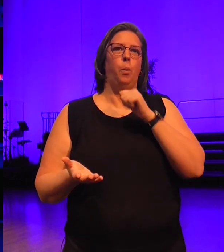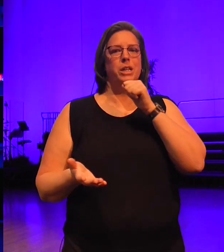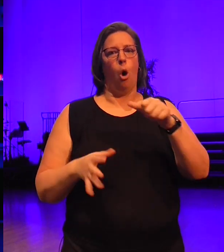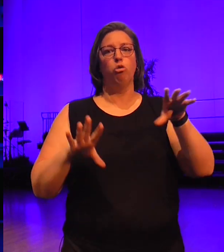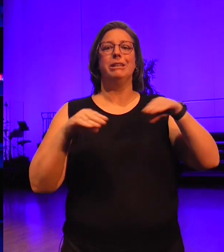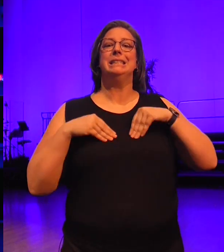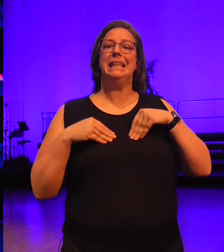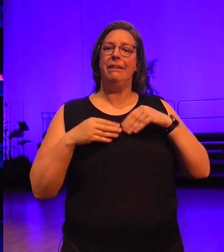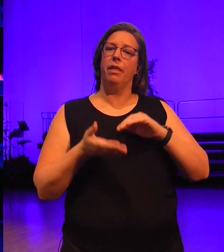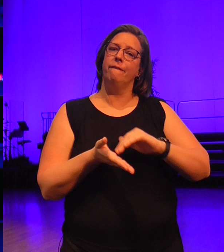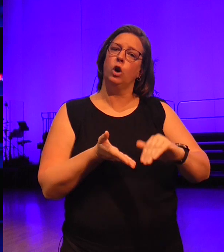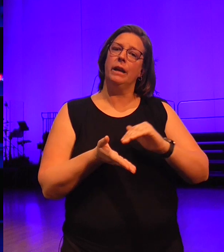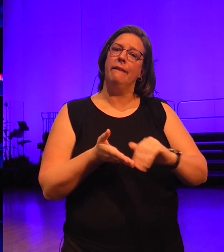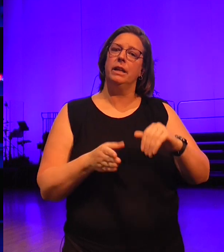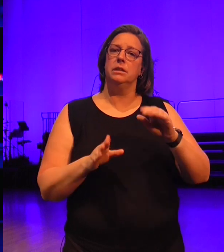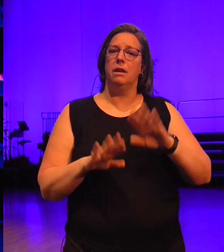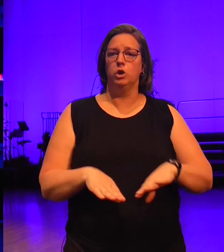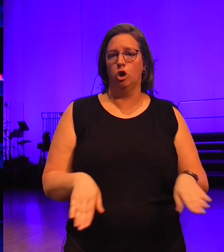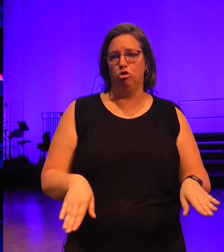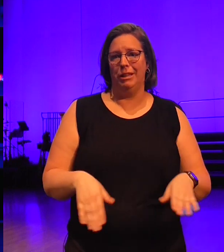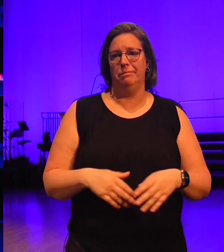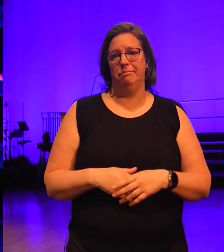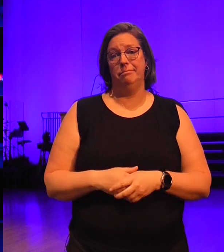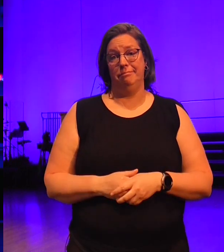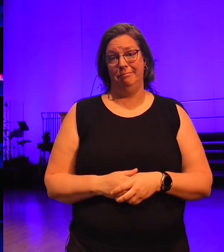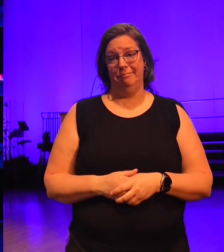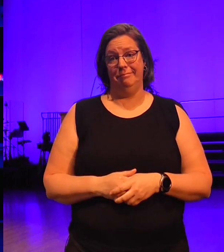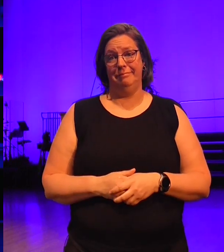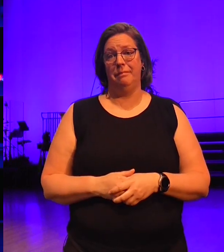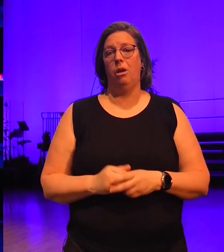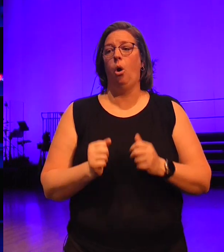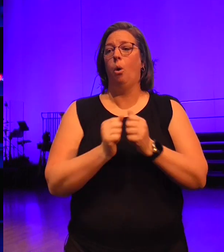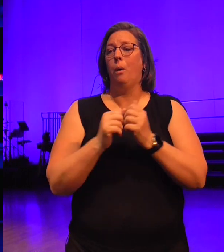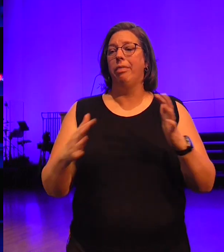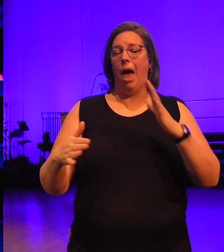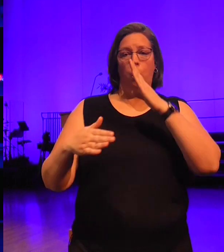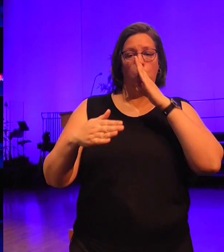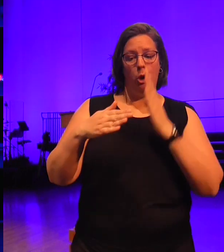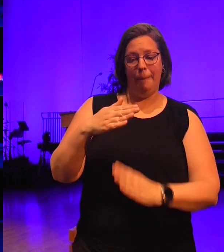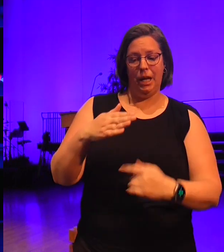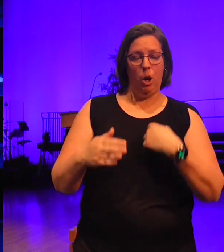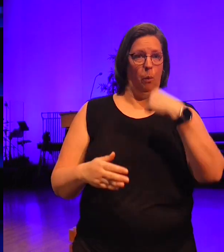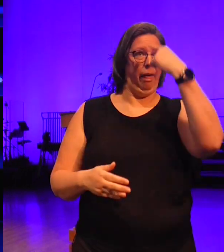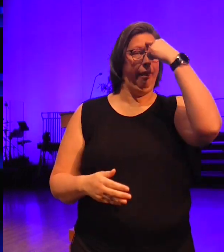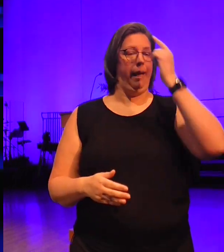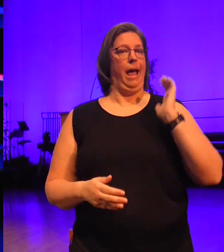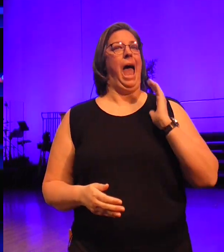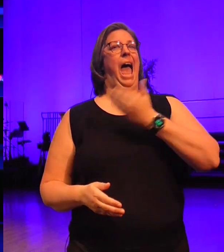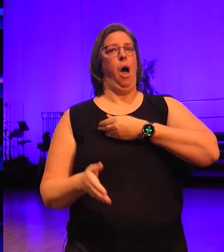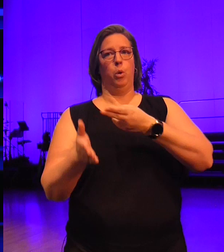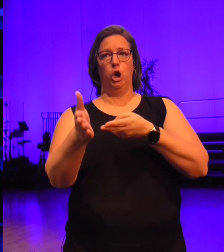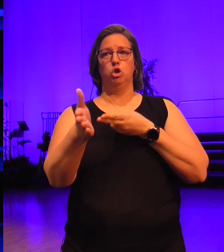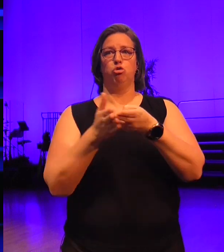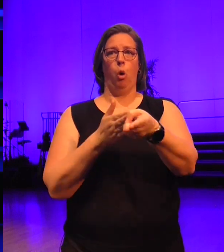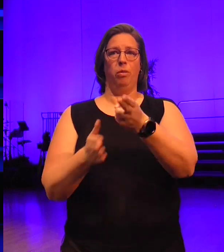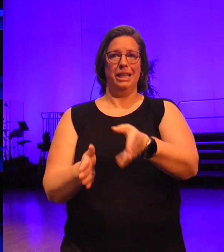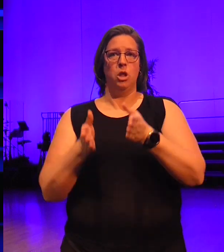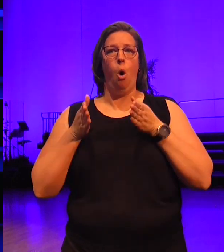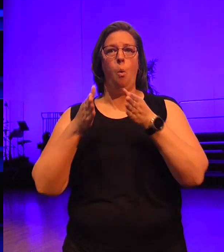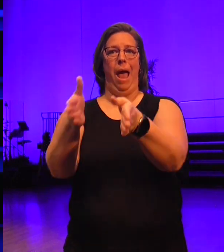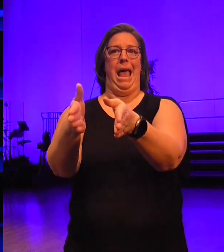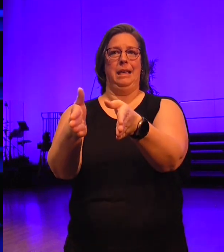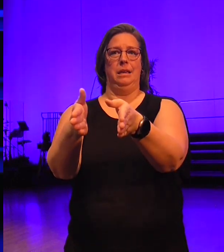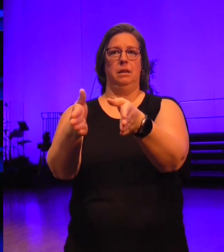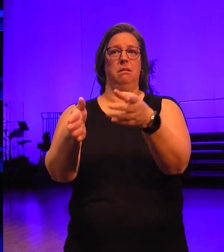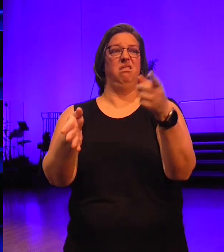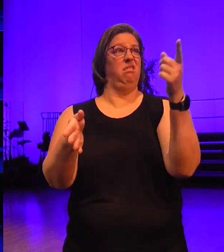Without humility, we think our truth is the way of life and forget God has a greater